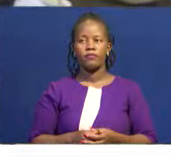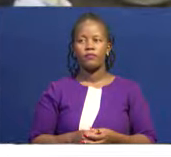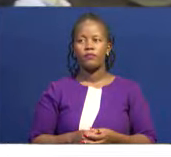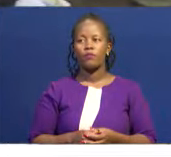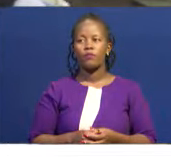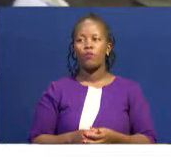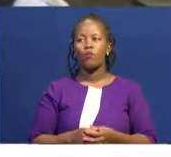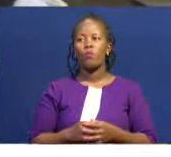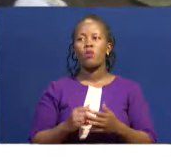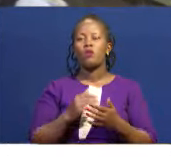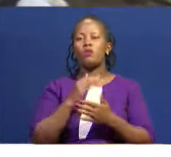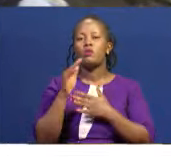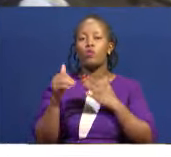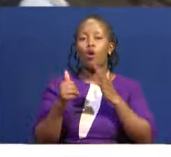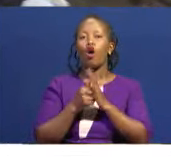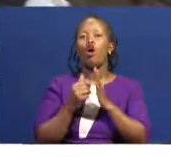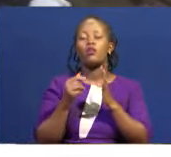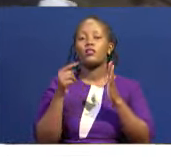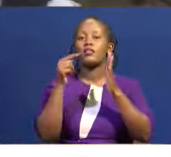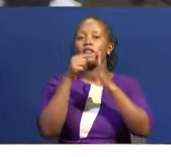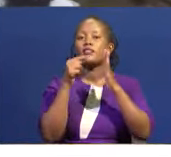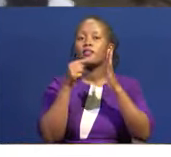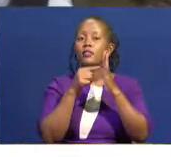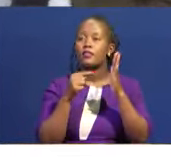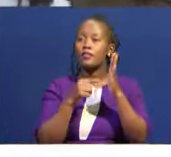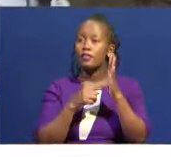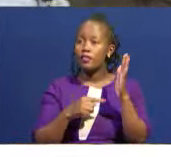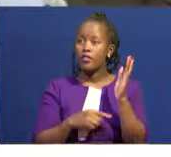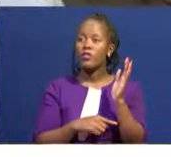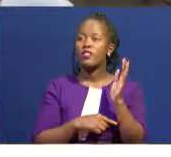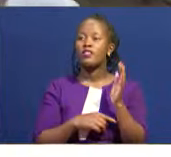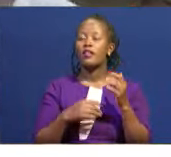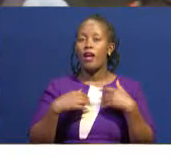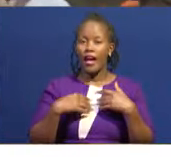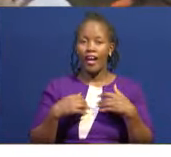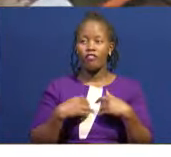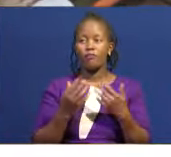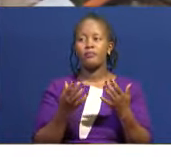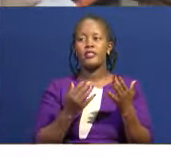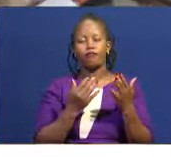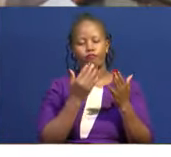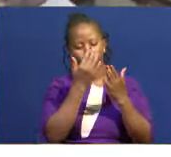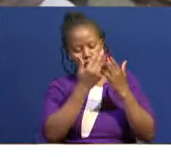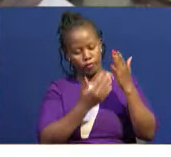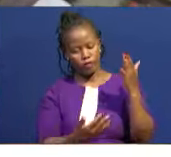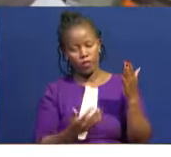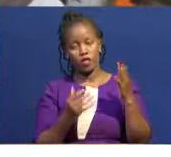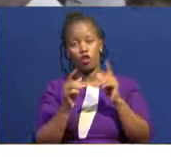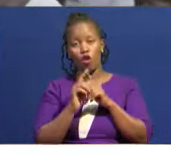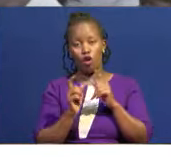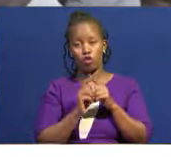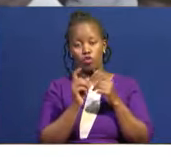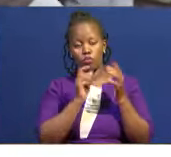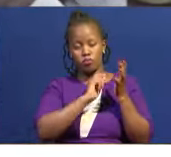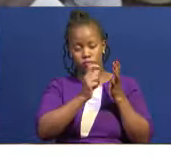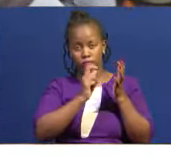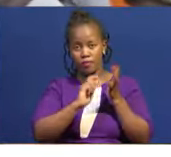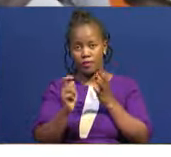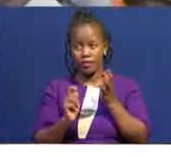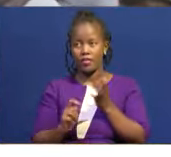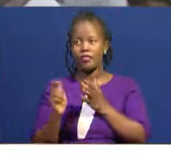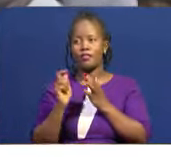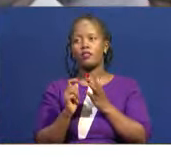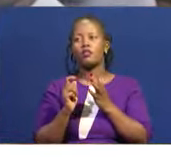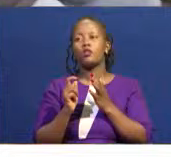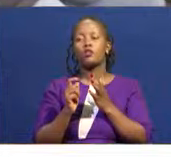All these things that we are raising have been documented and written to the